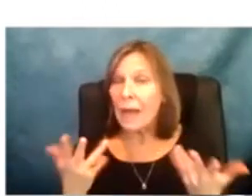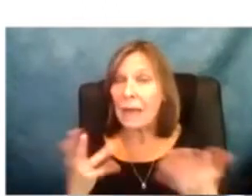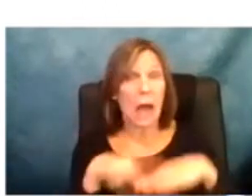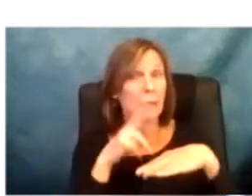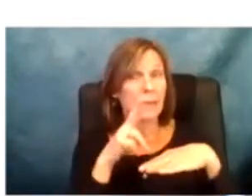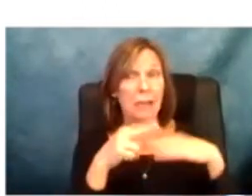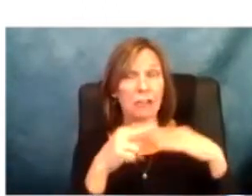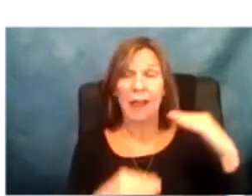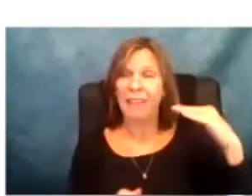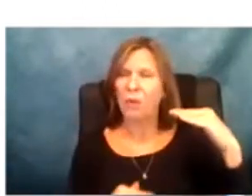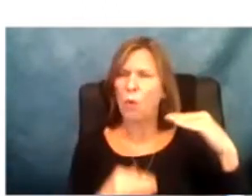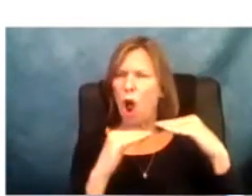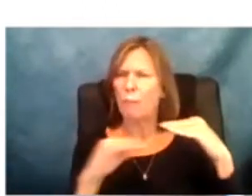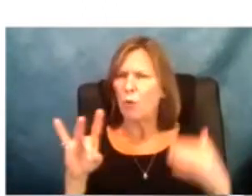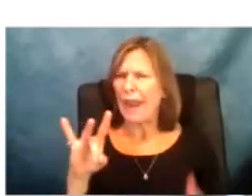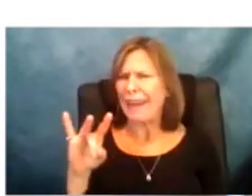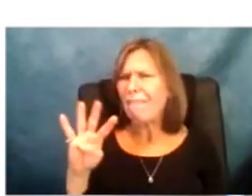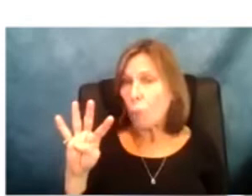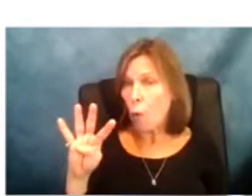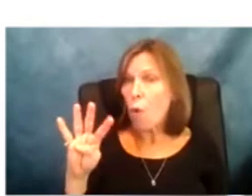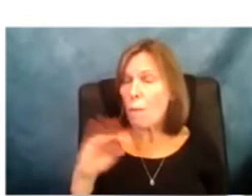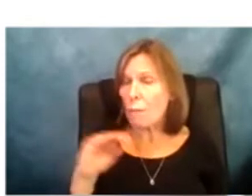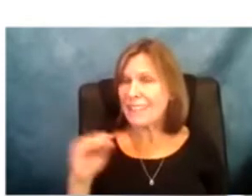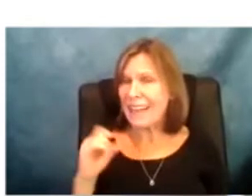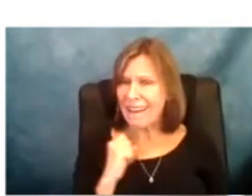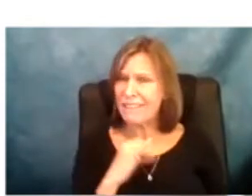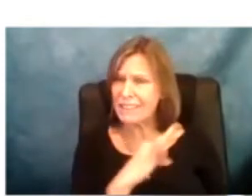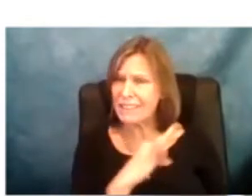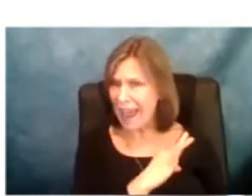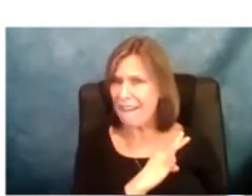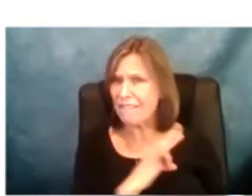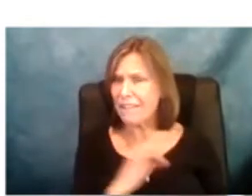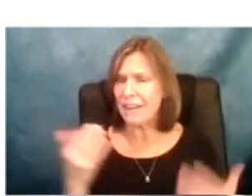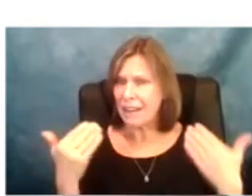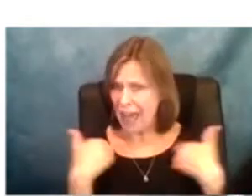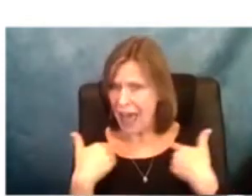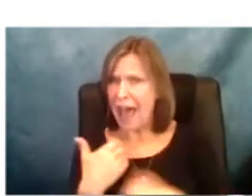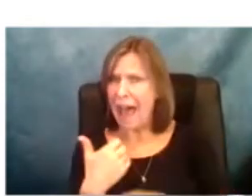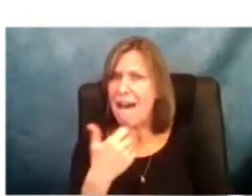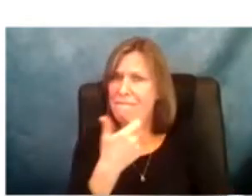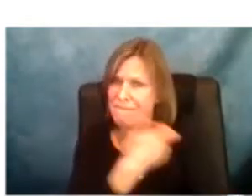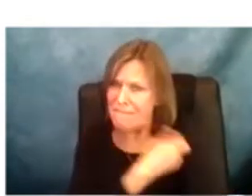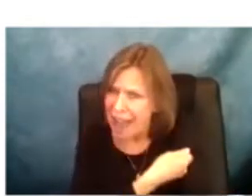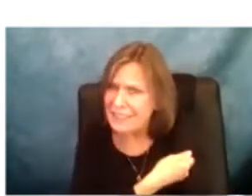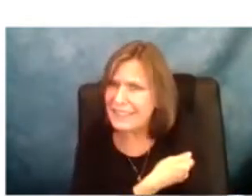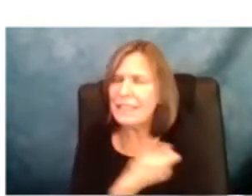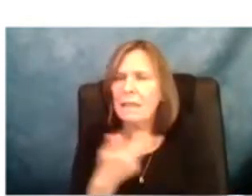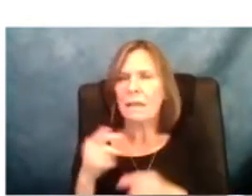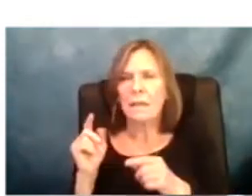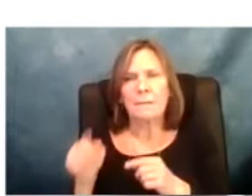up to 84% of staff or something are vaccinated, but that looks really